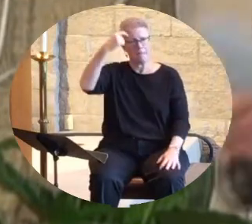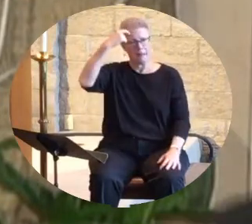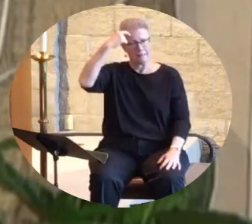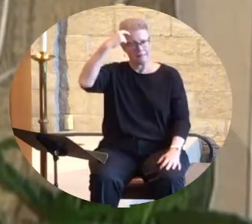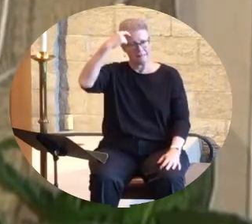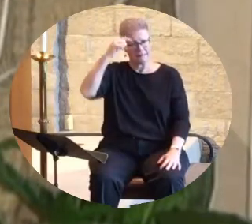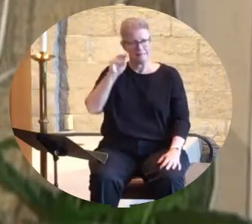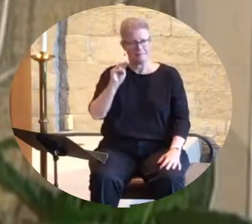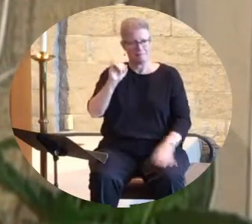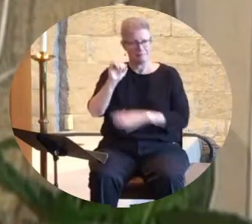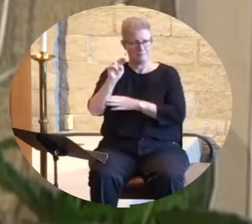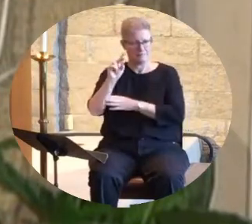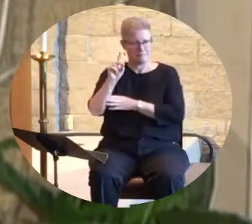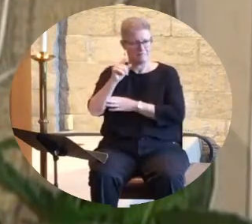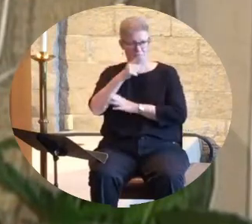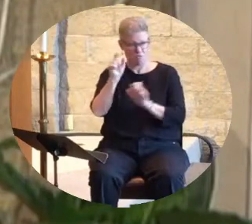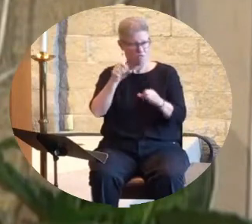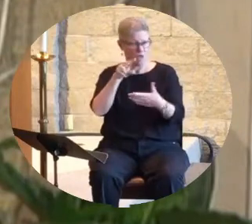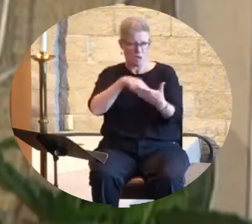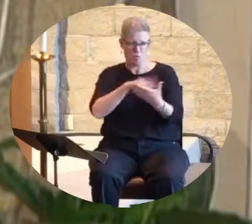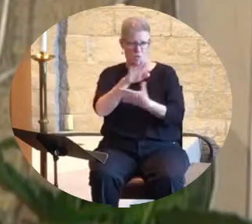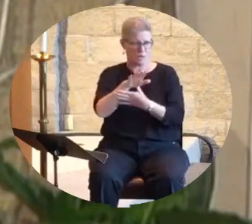read some of his books, and I can assure you he was a